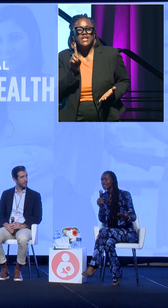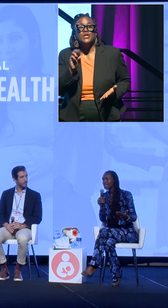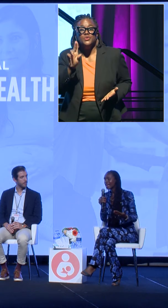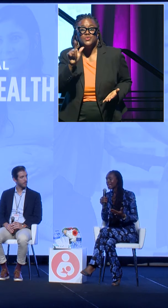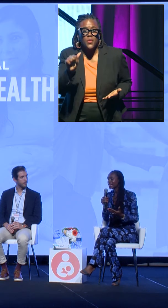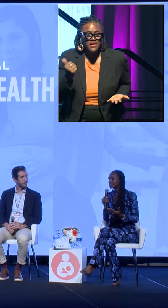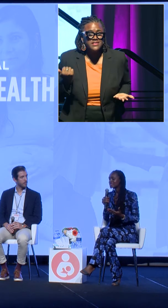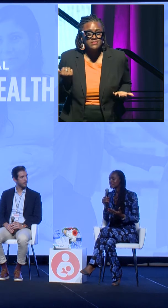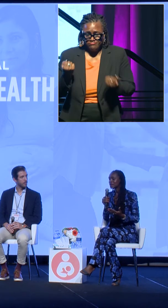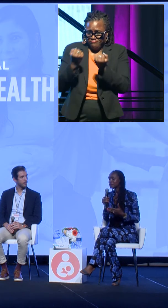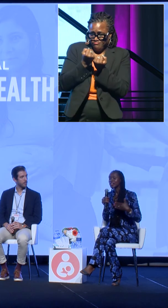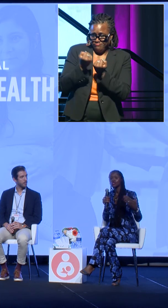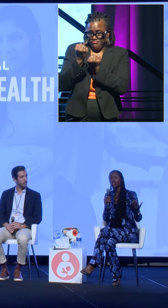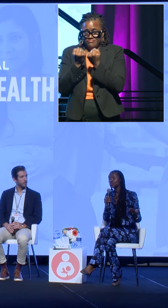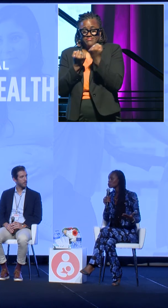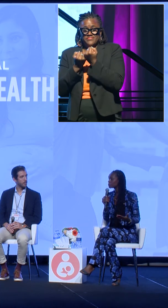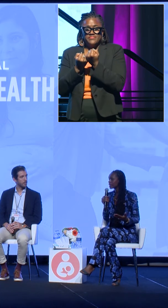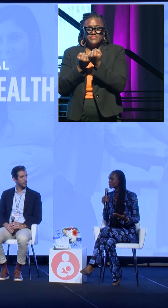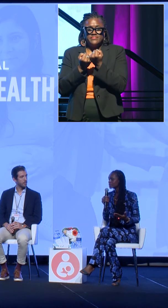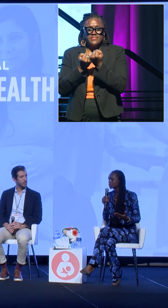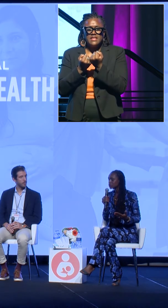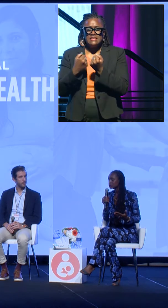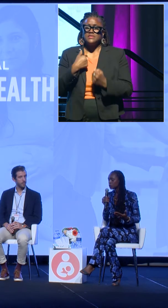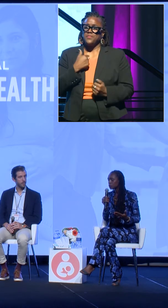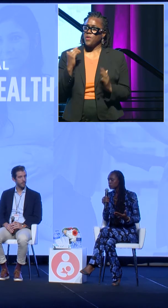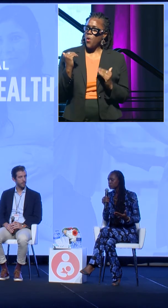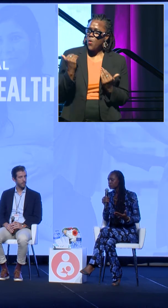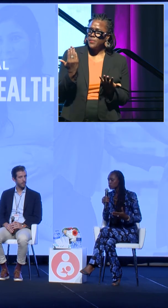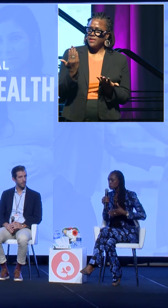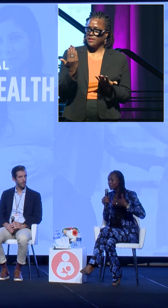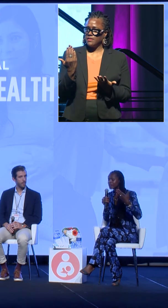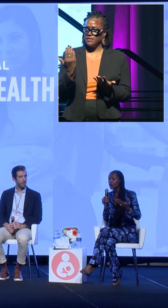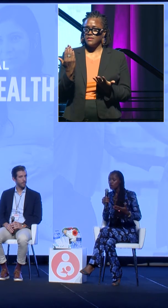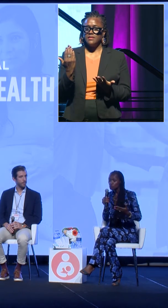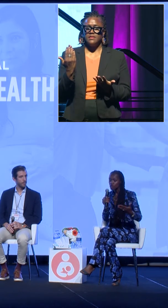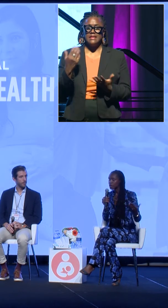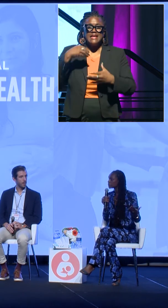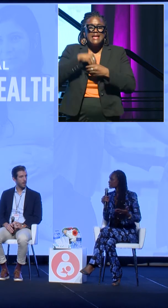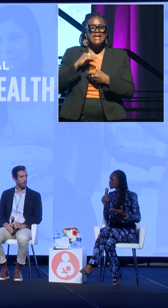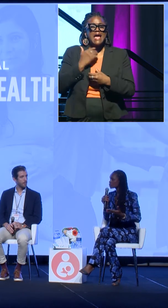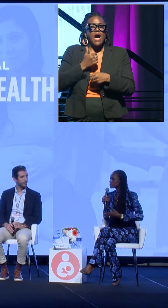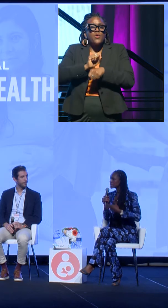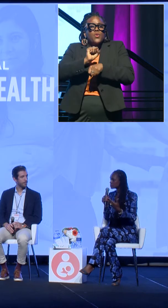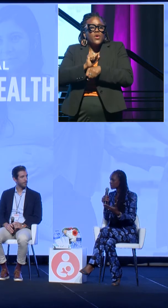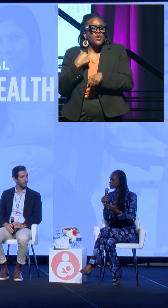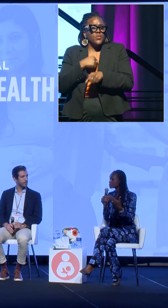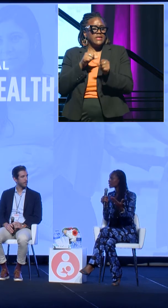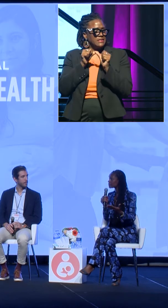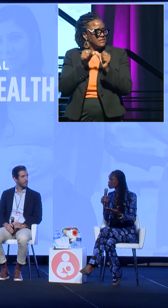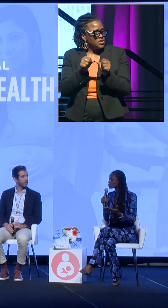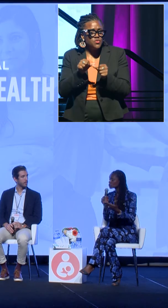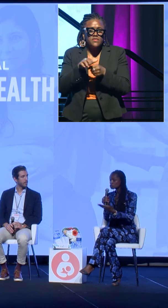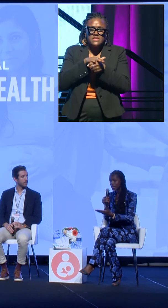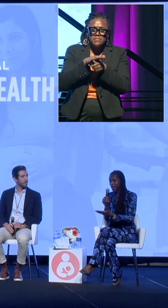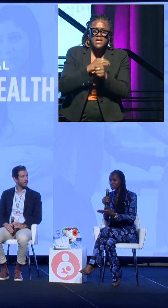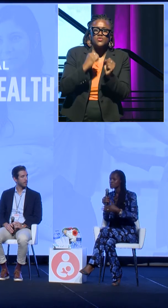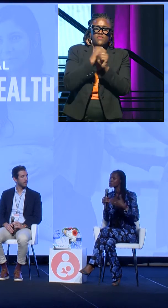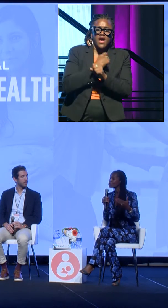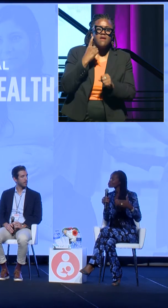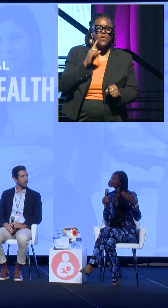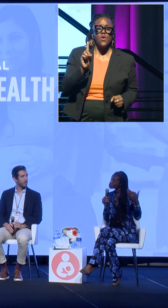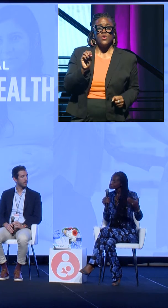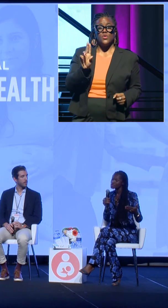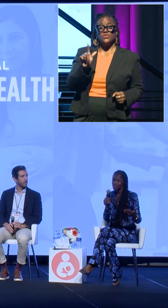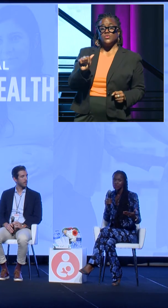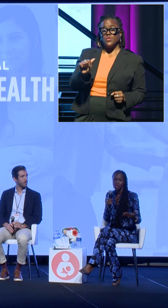right? Yeah. And so I just hope that, you know, when in our work that we continue to make space to fight for doula access,